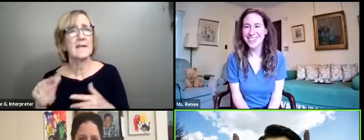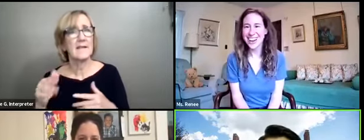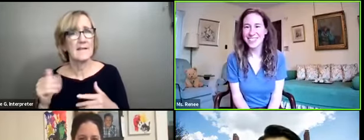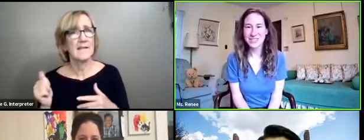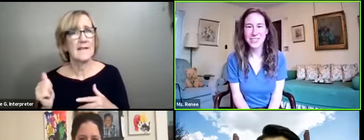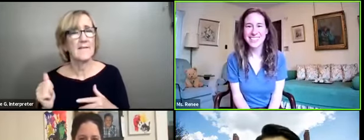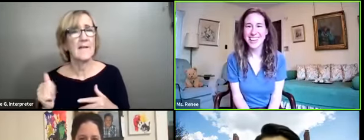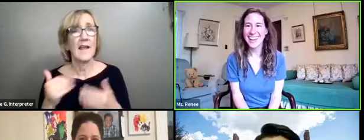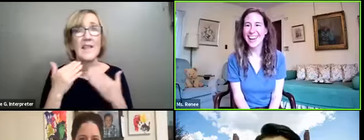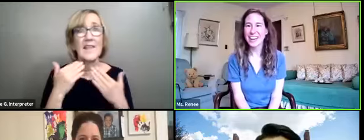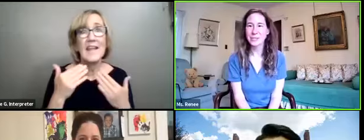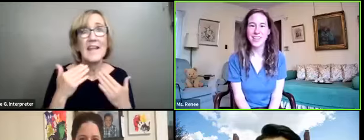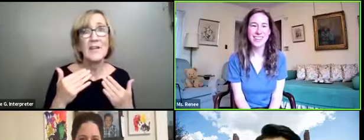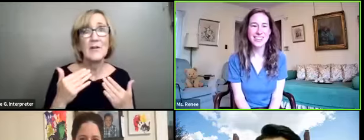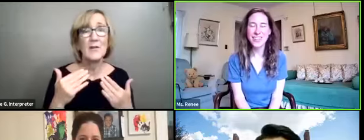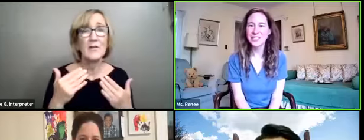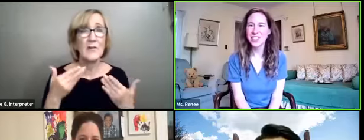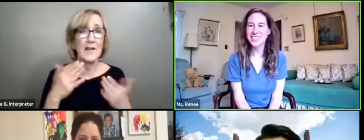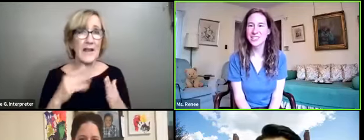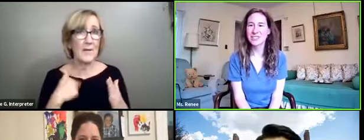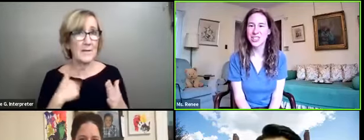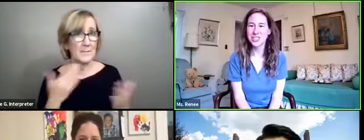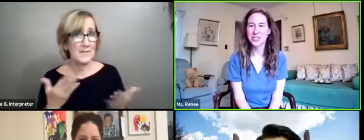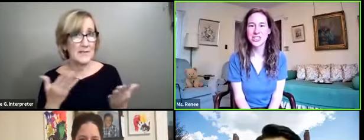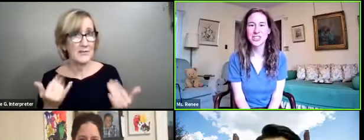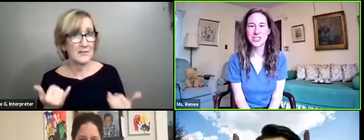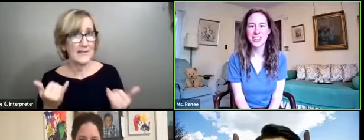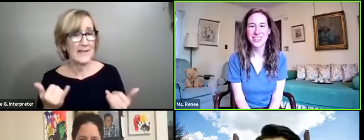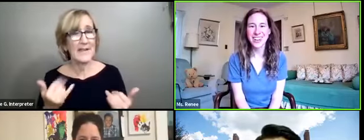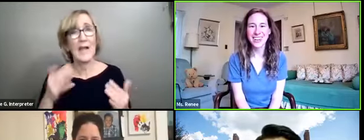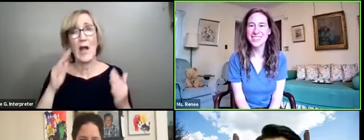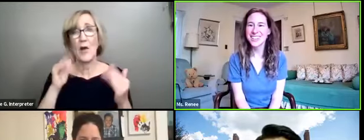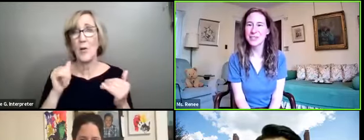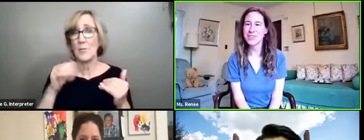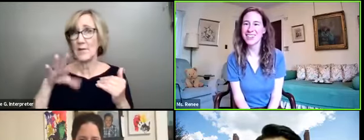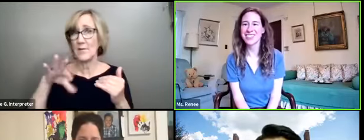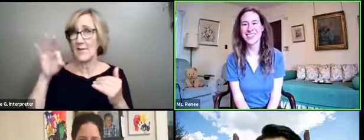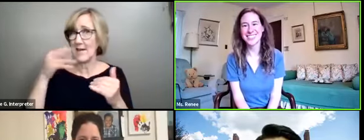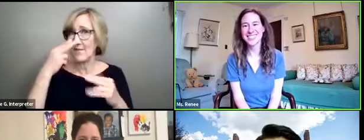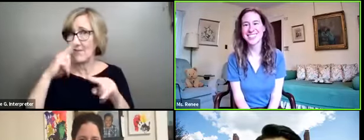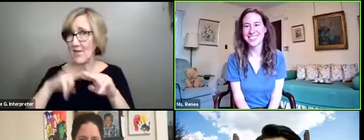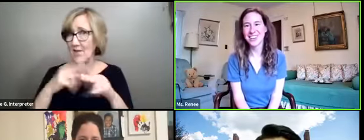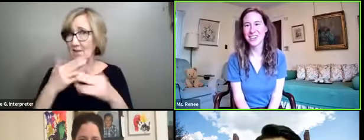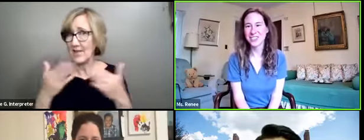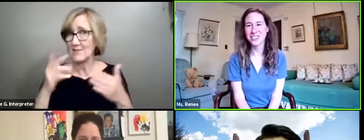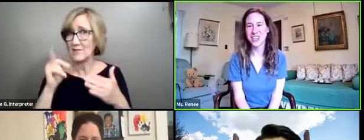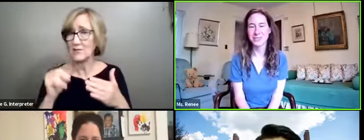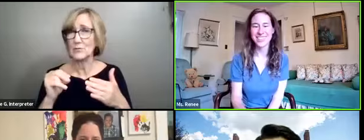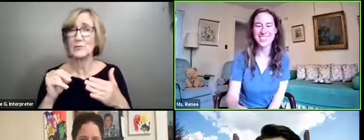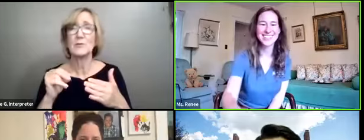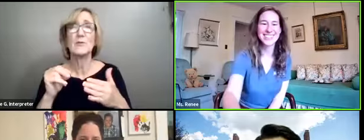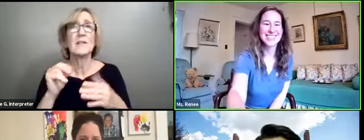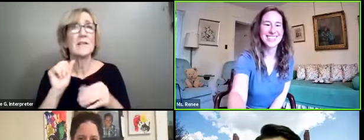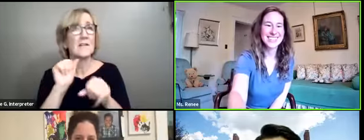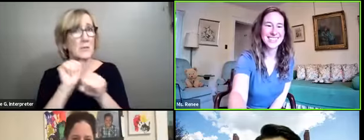Thanks for having me today. I hope that you can find some fun chores to do around the house and be a great citizen of your